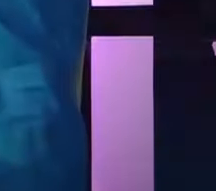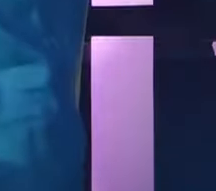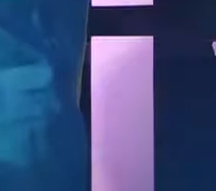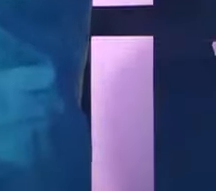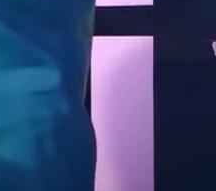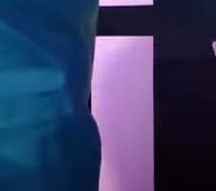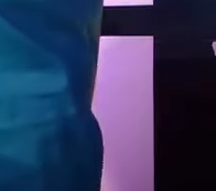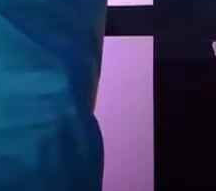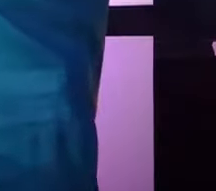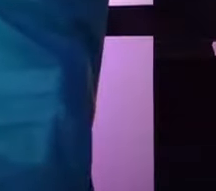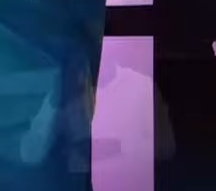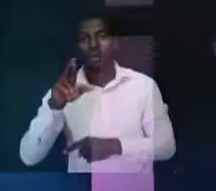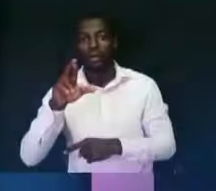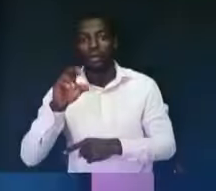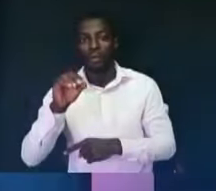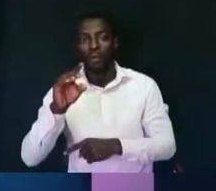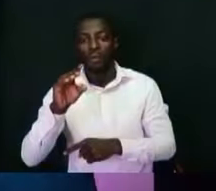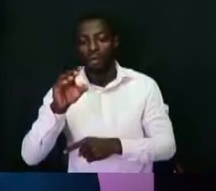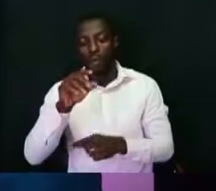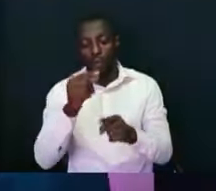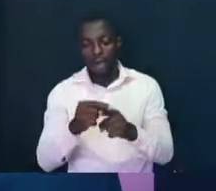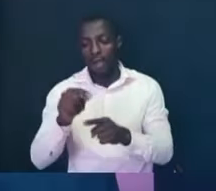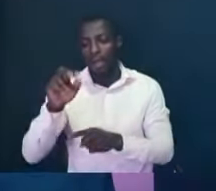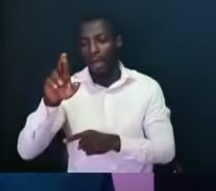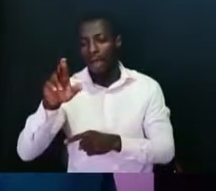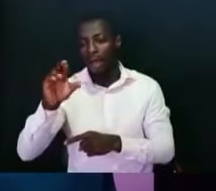Unless the Lord had given them up.